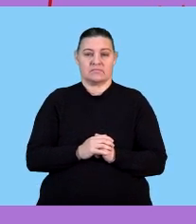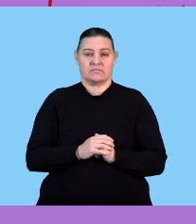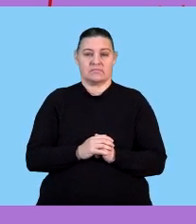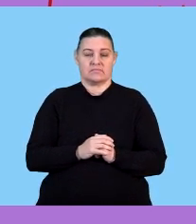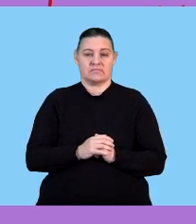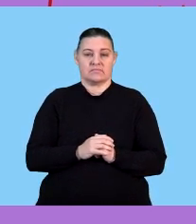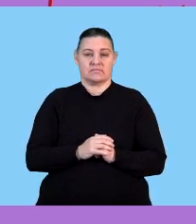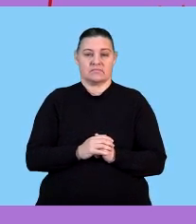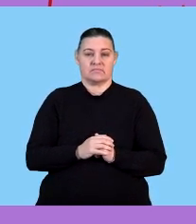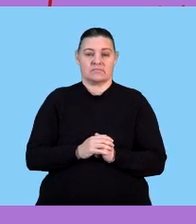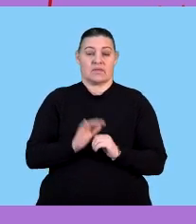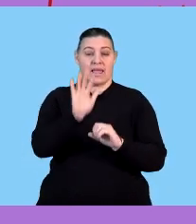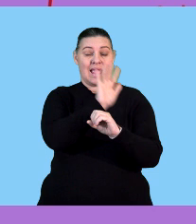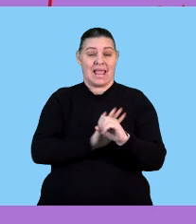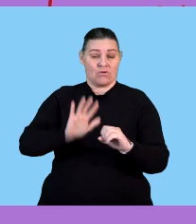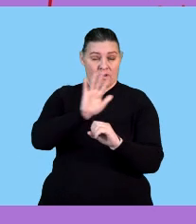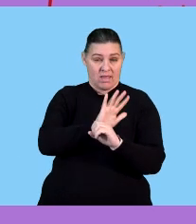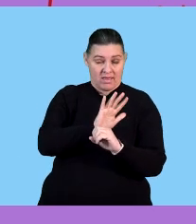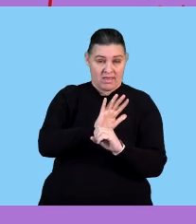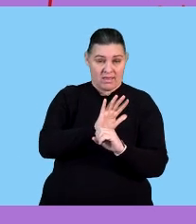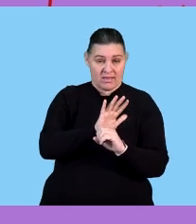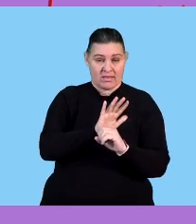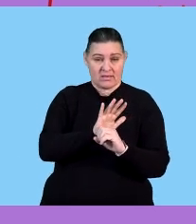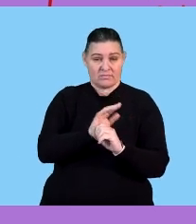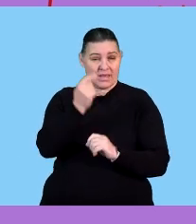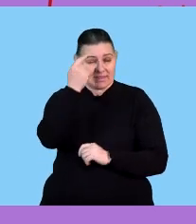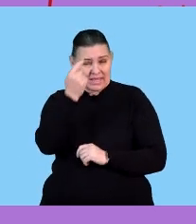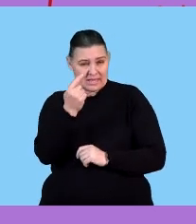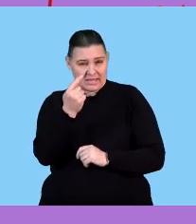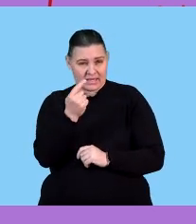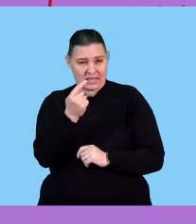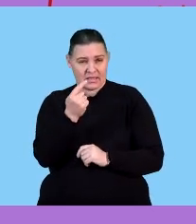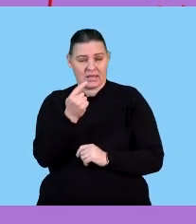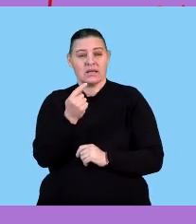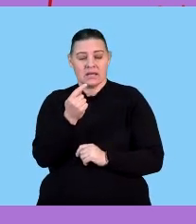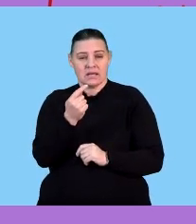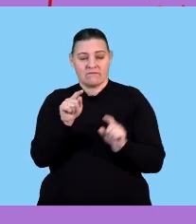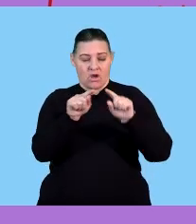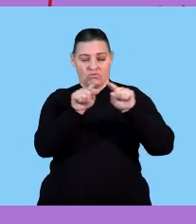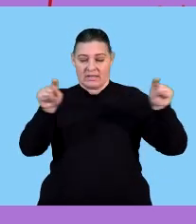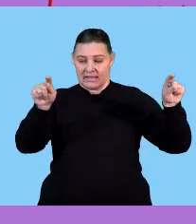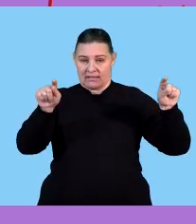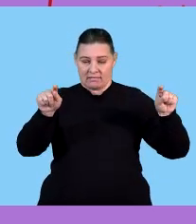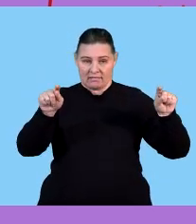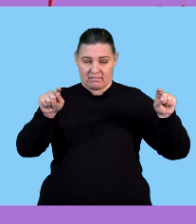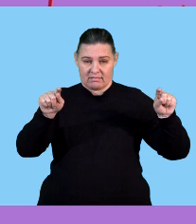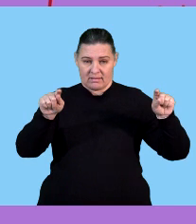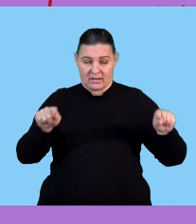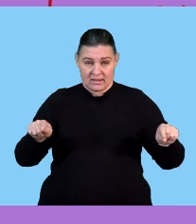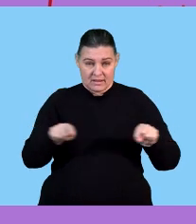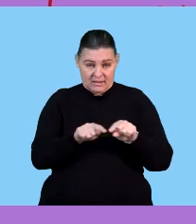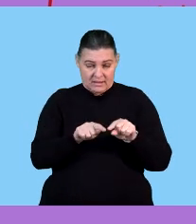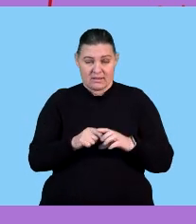Therefore, all right, area is, let's think about it. The shape is a rectangle. Length times